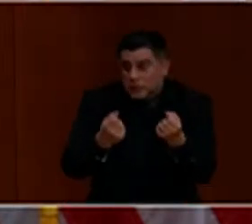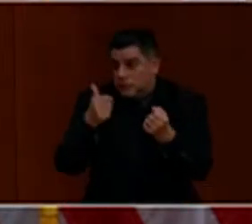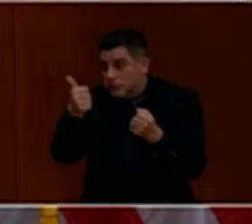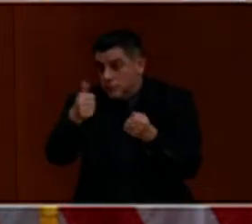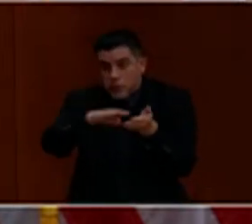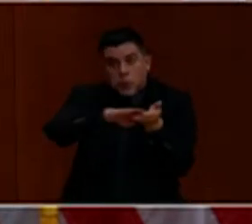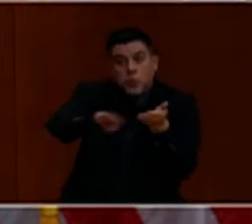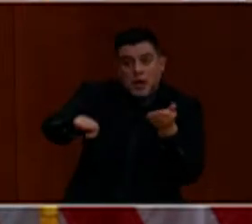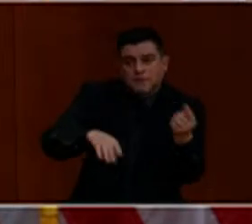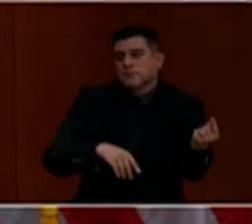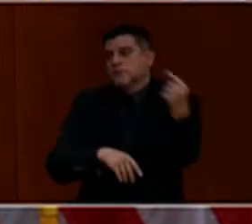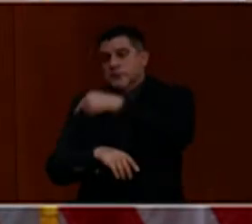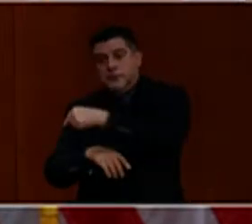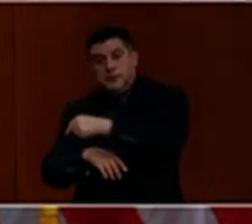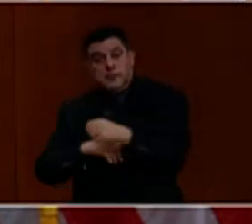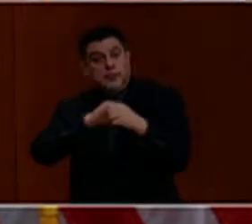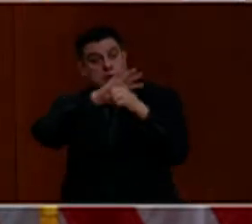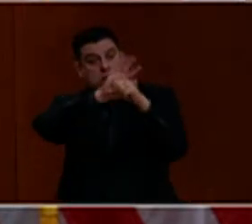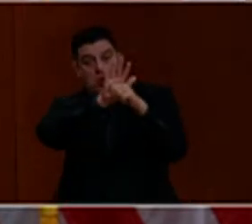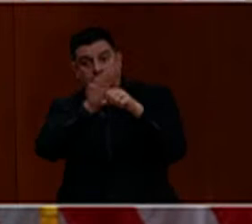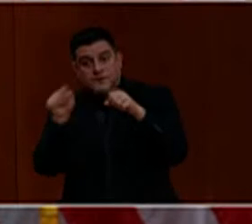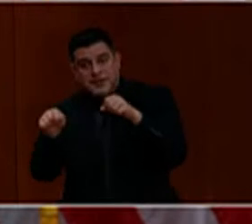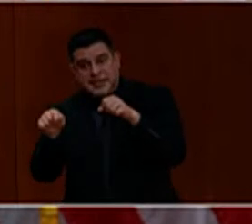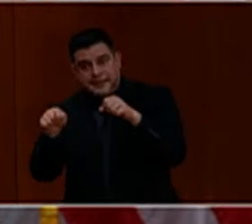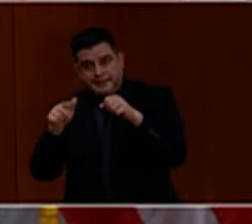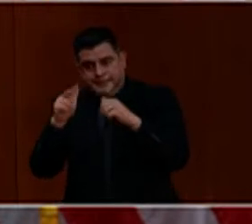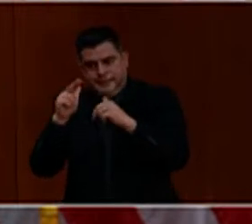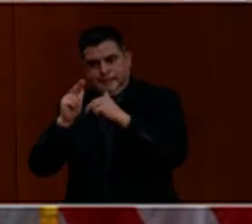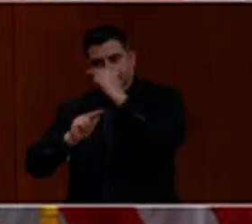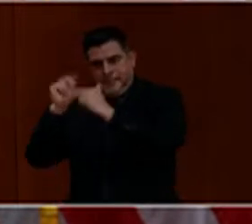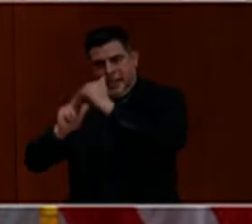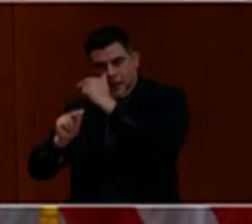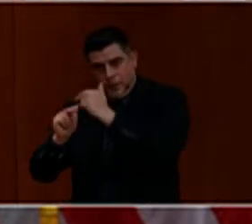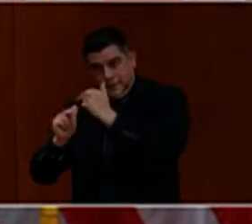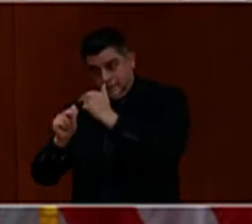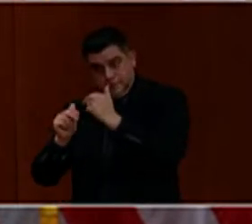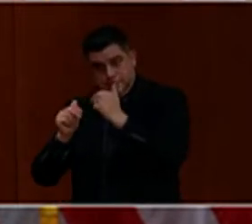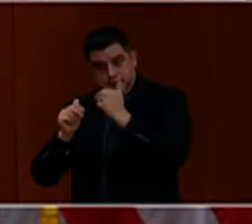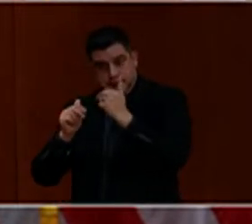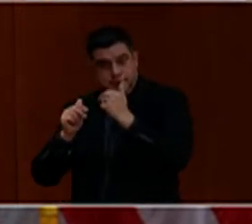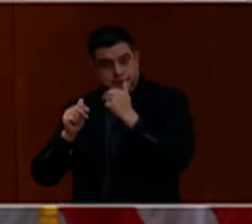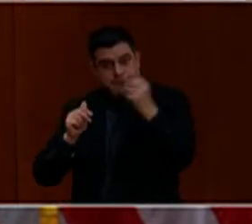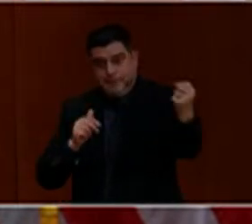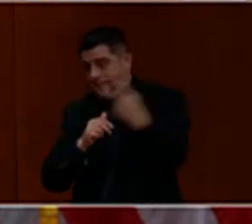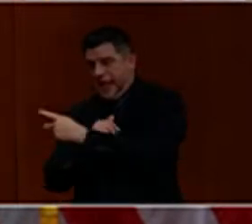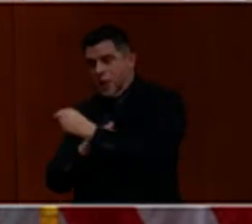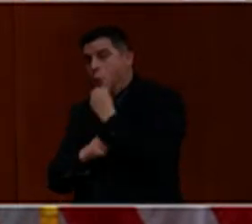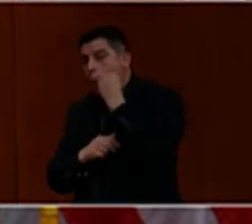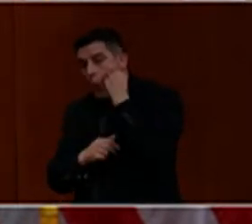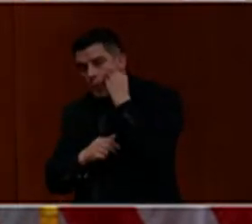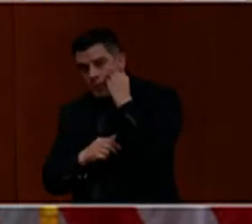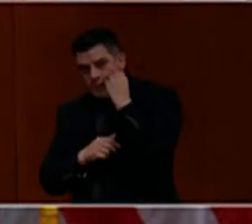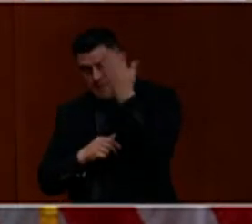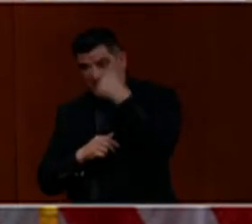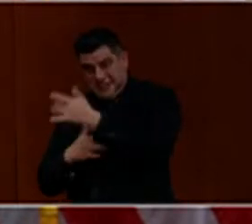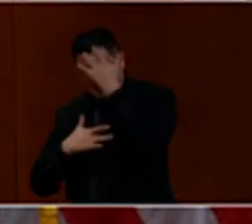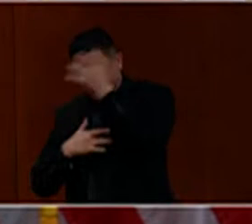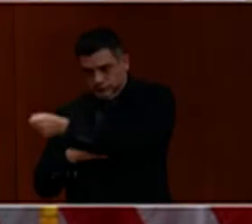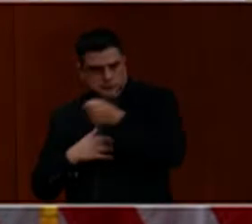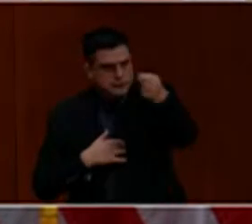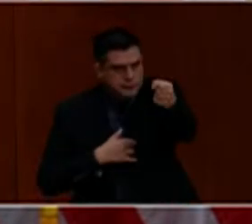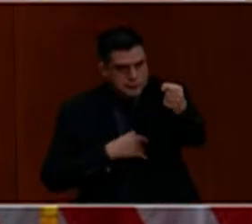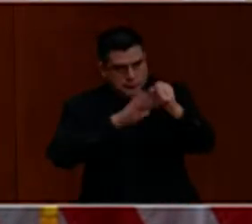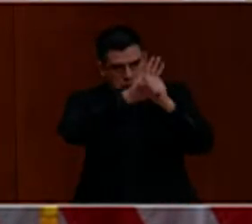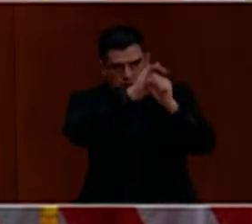not in danger of infecting other people. And of course, we've prohibited a hospital from discharging a COVID positive back to a traditional nursing home from the